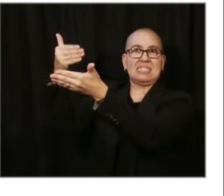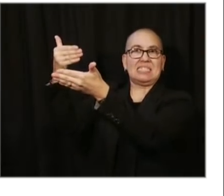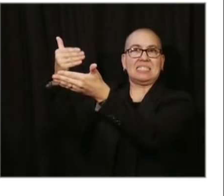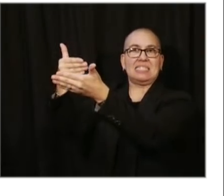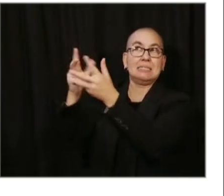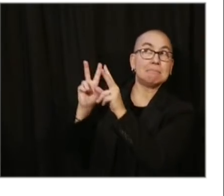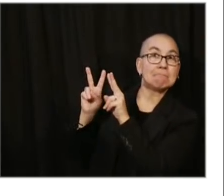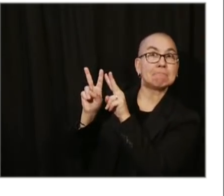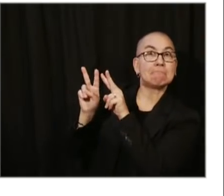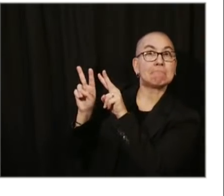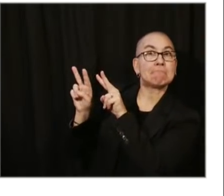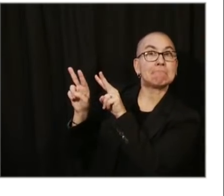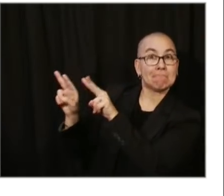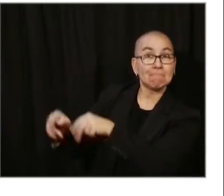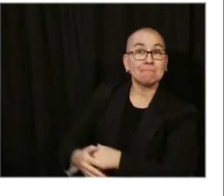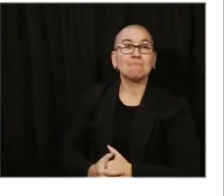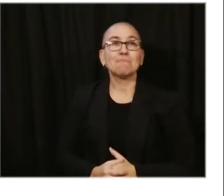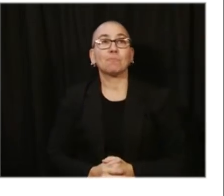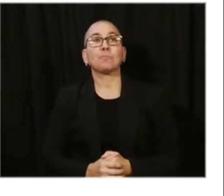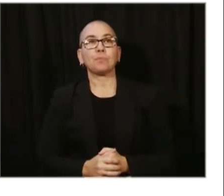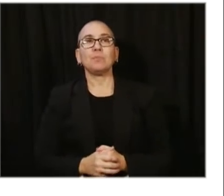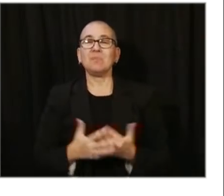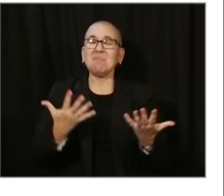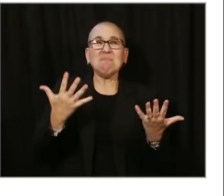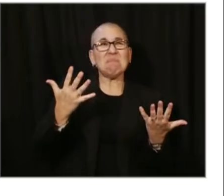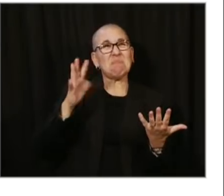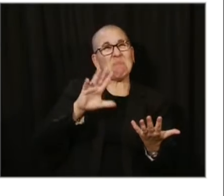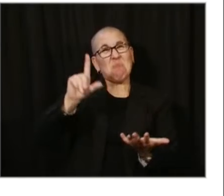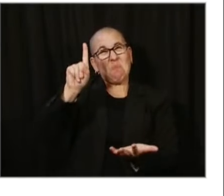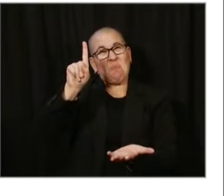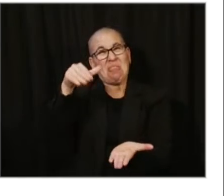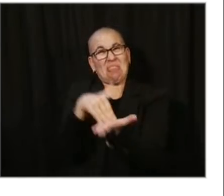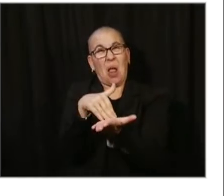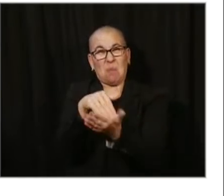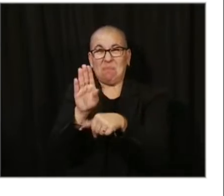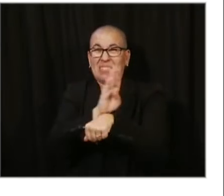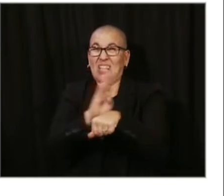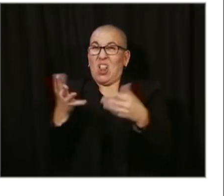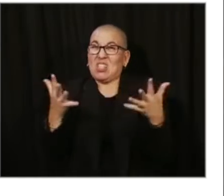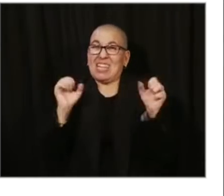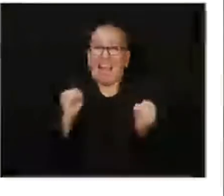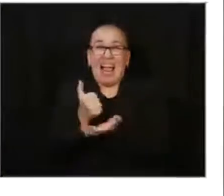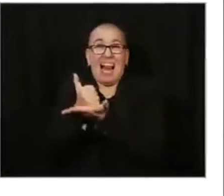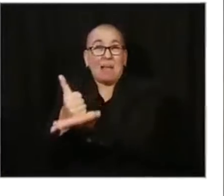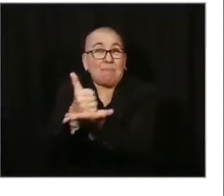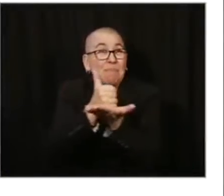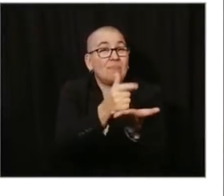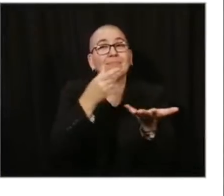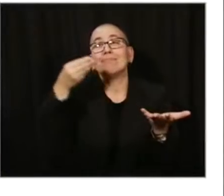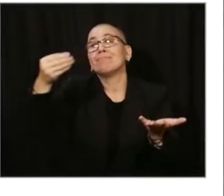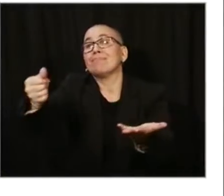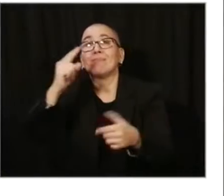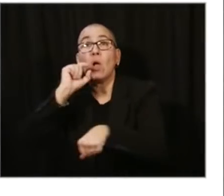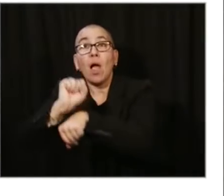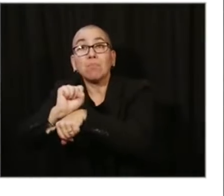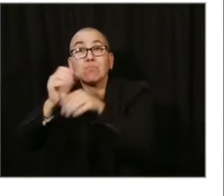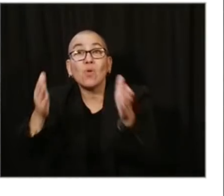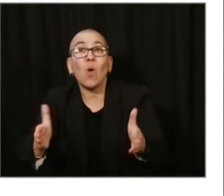for relief, help about 1,000 more businesses pay for their bills, pay their workers if they need to.